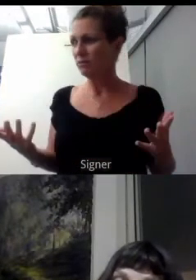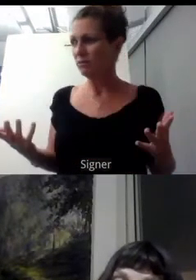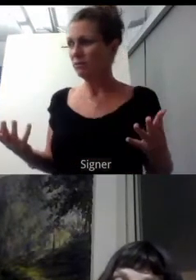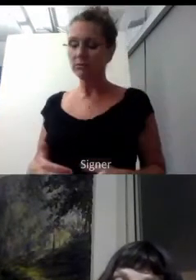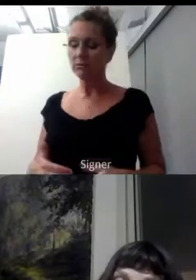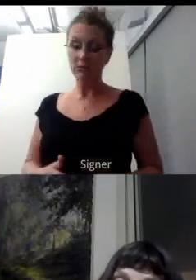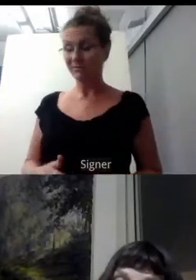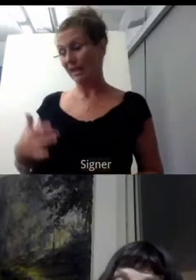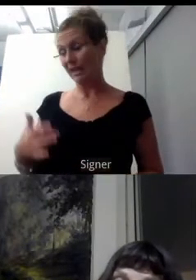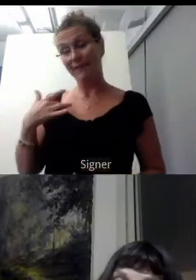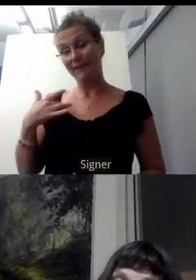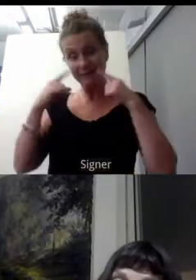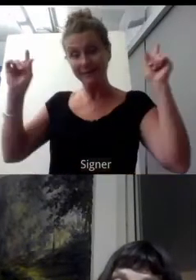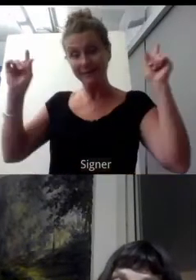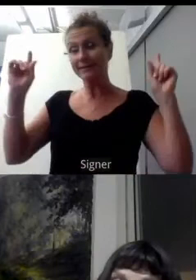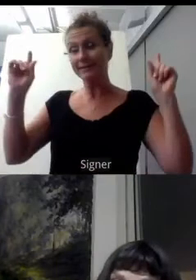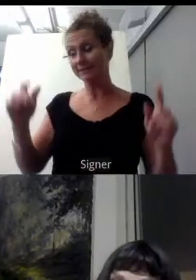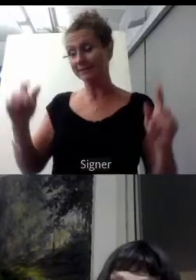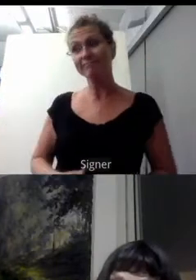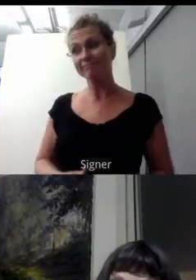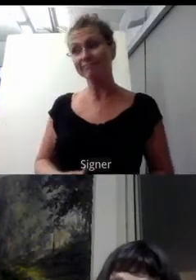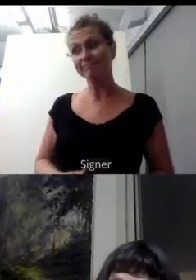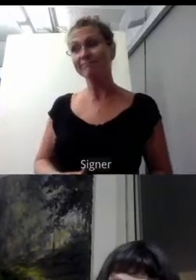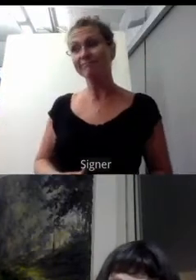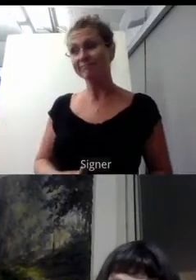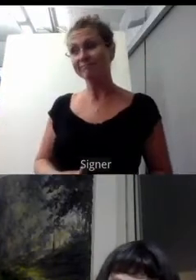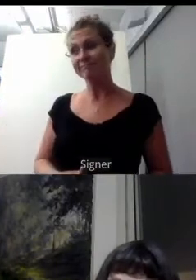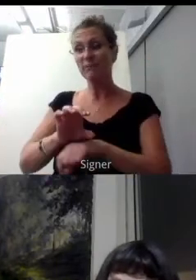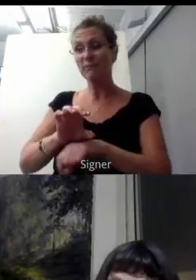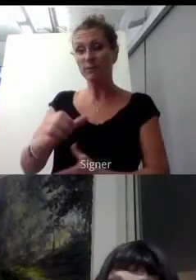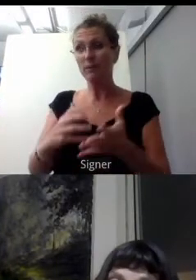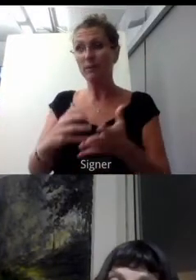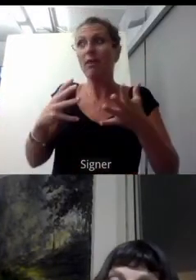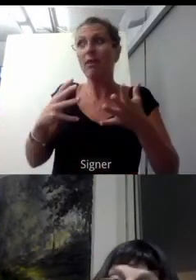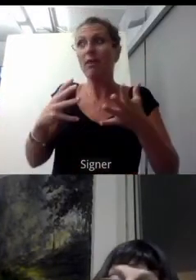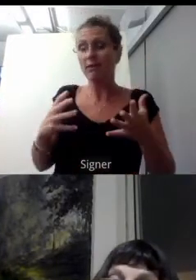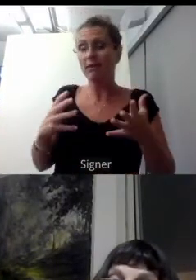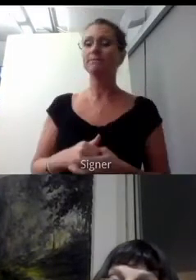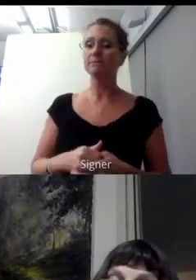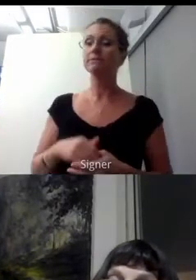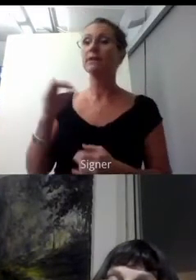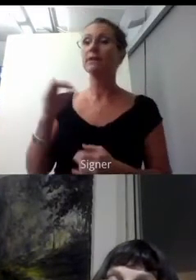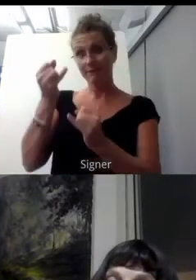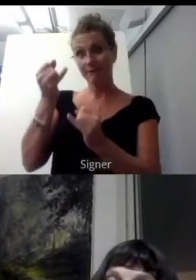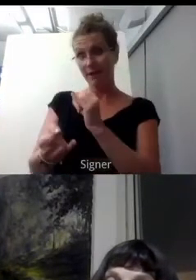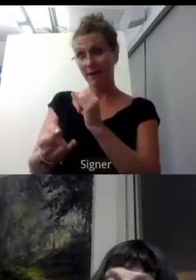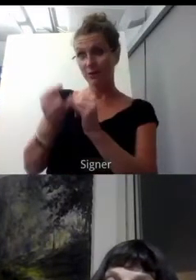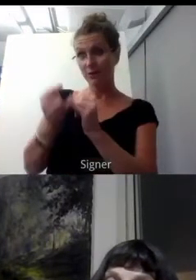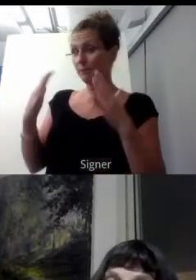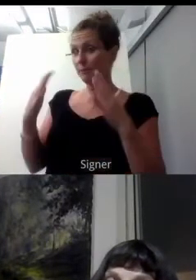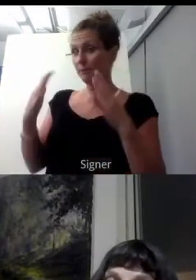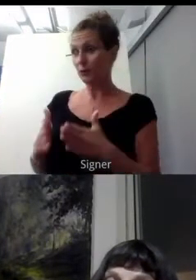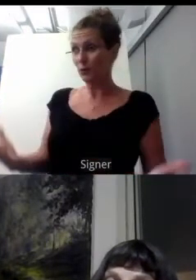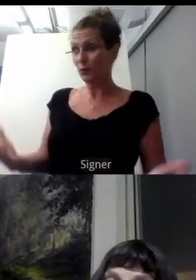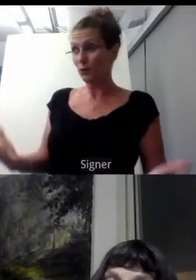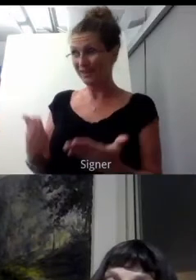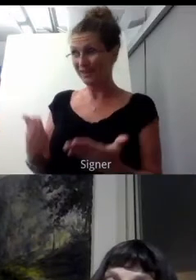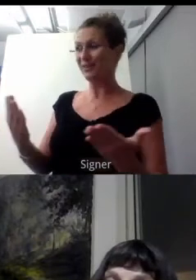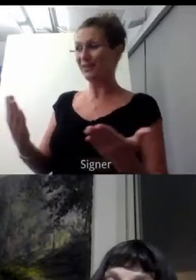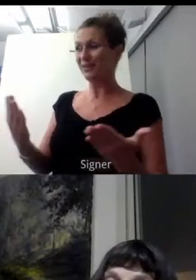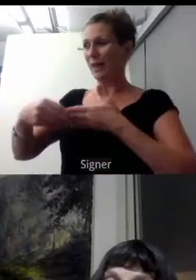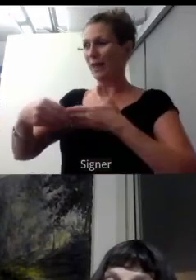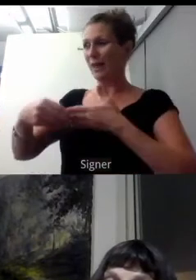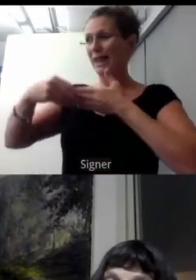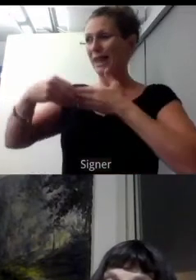Finally, we have our minister who's going to be leading the creation of Canada's new accessibility law. Are there any